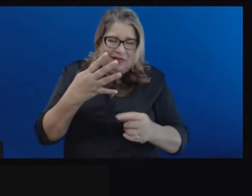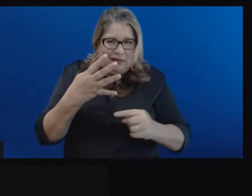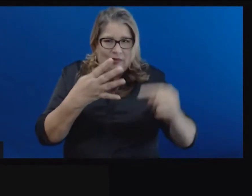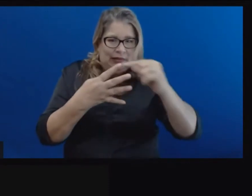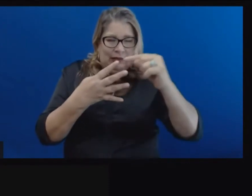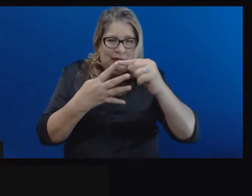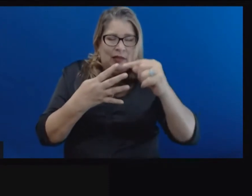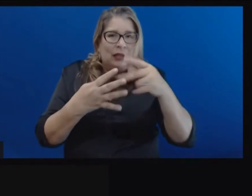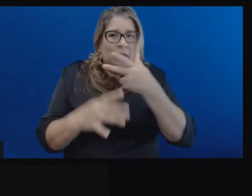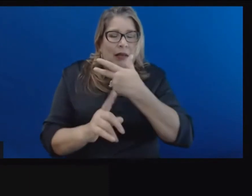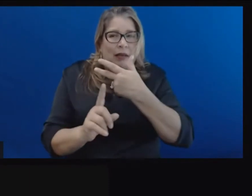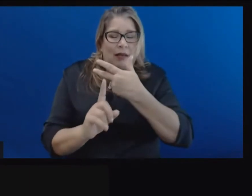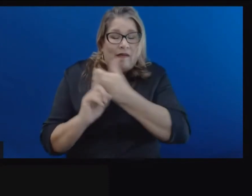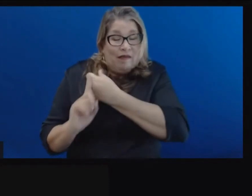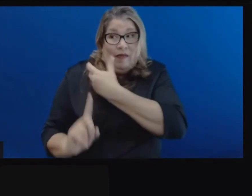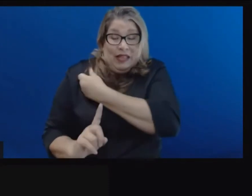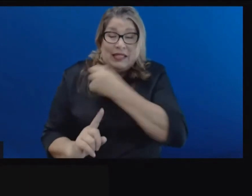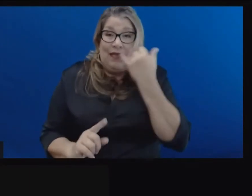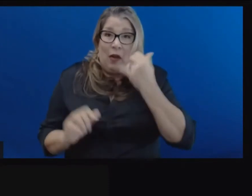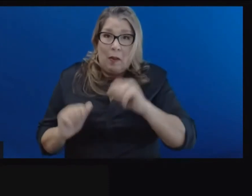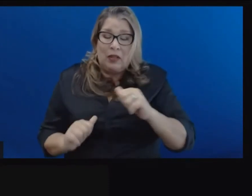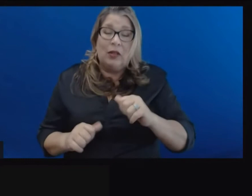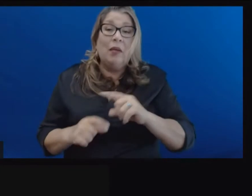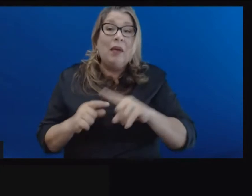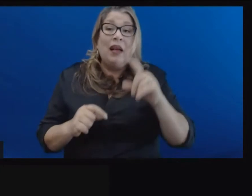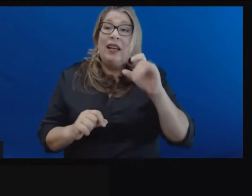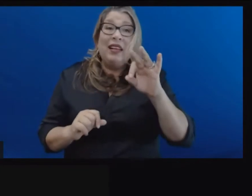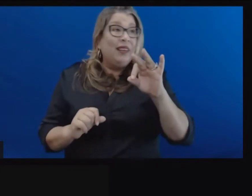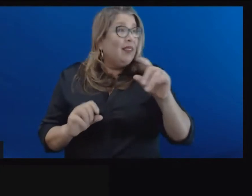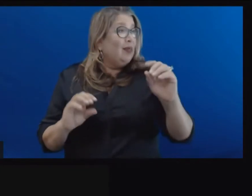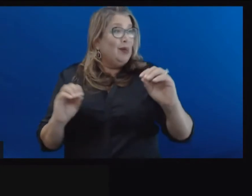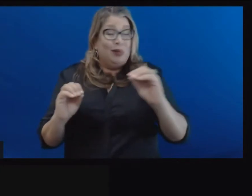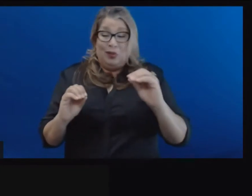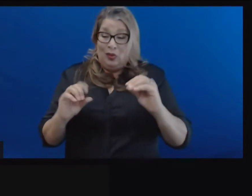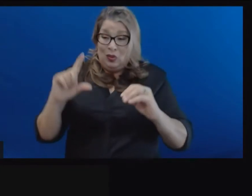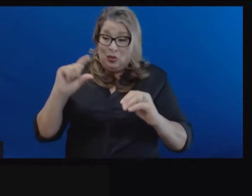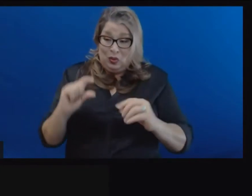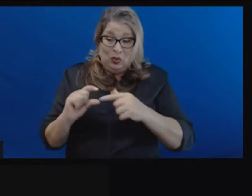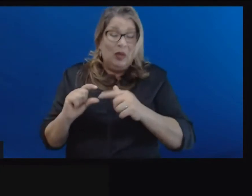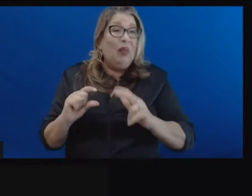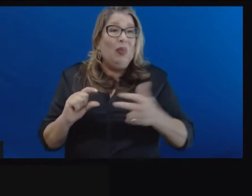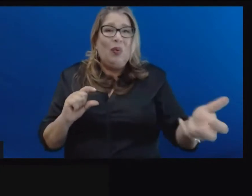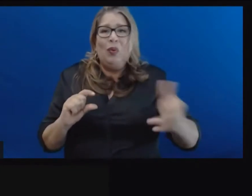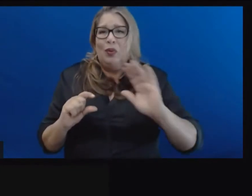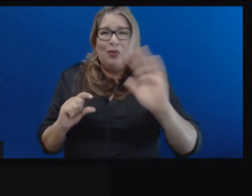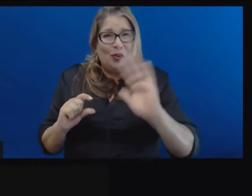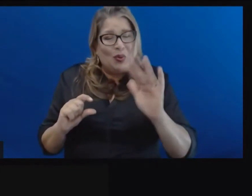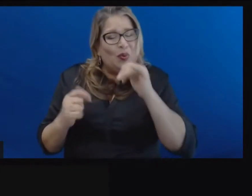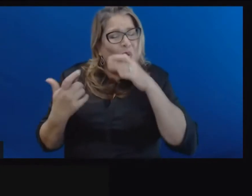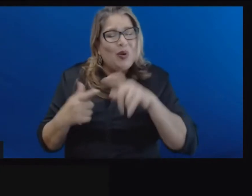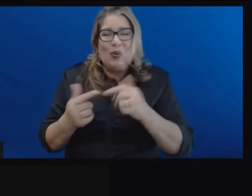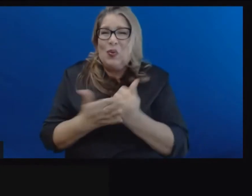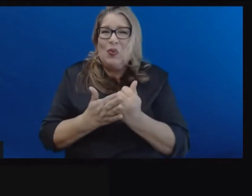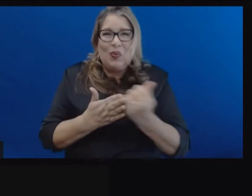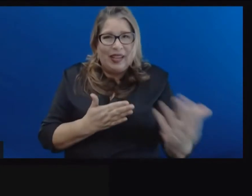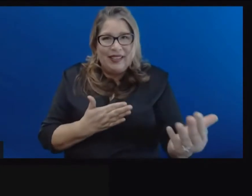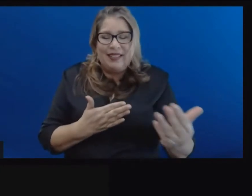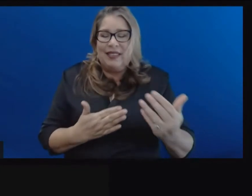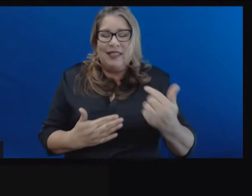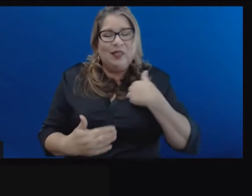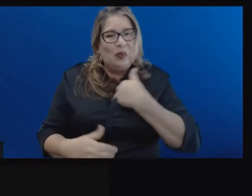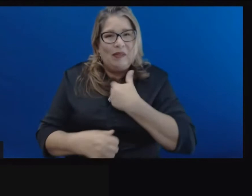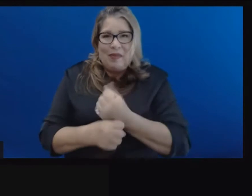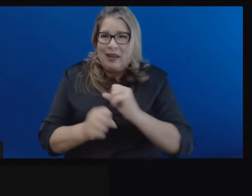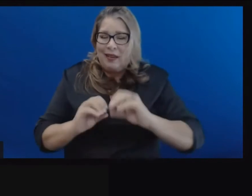by all means, don't waste vaccine. We've tried to make that message very clear. We've talked about on the enforcement